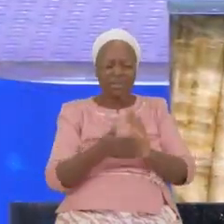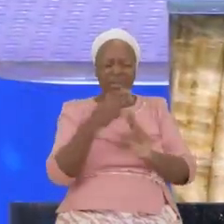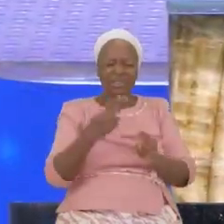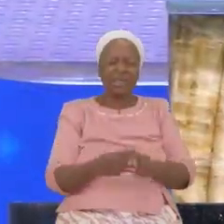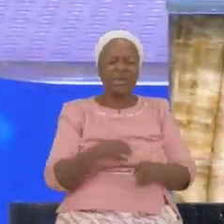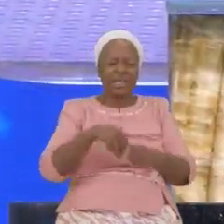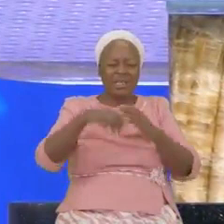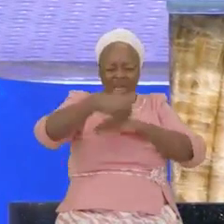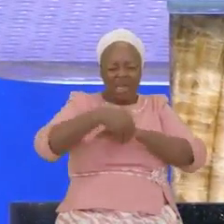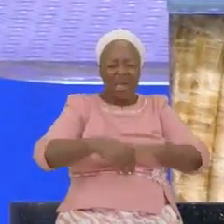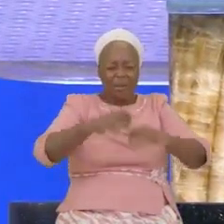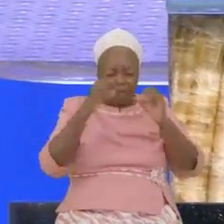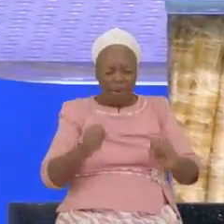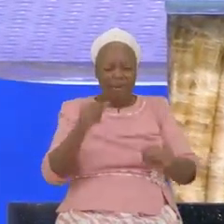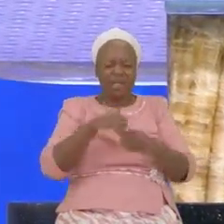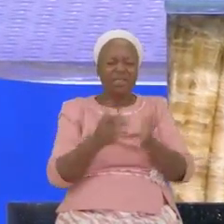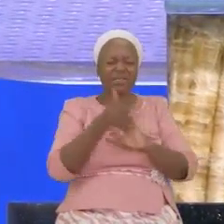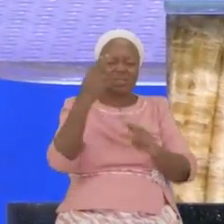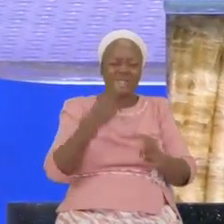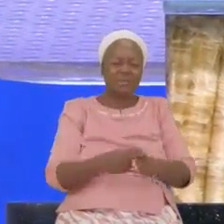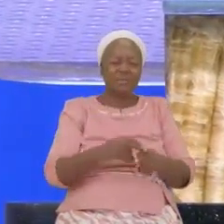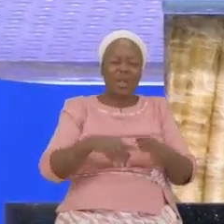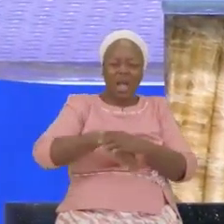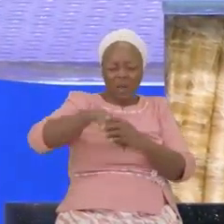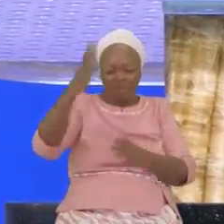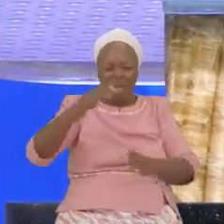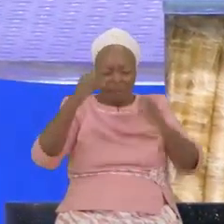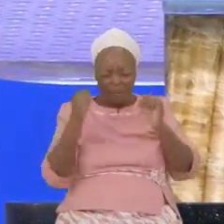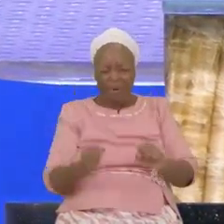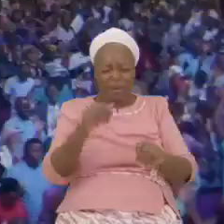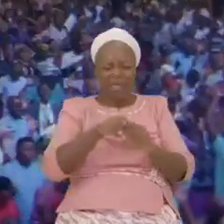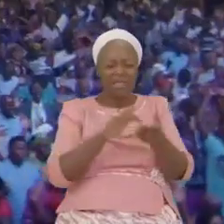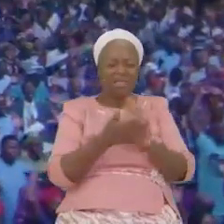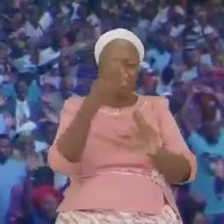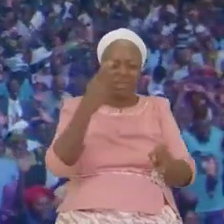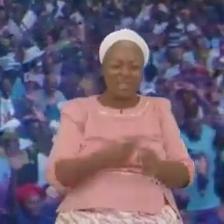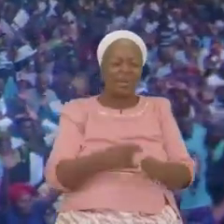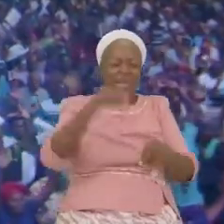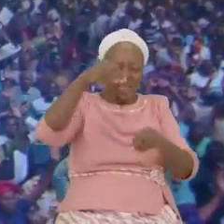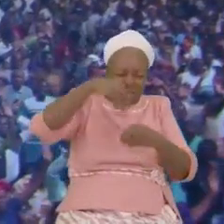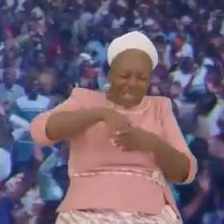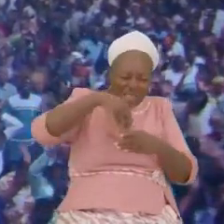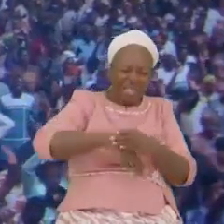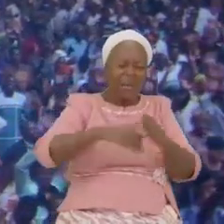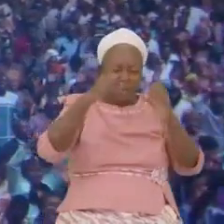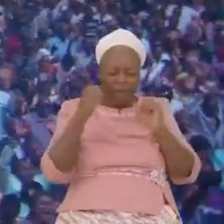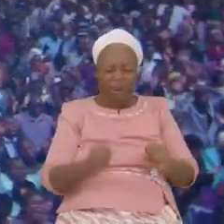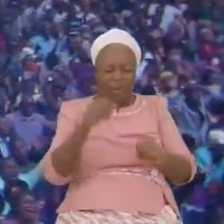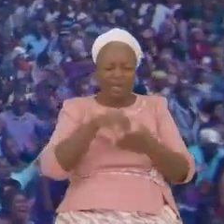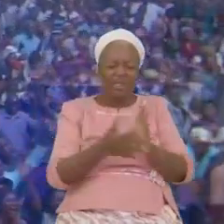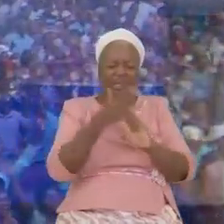In the night, power. Outside, power. Inside,